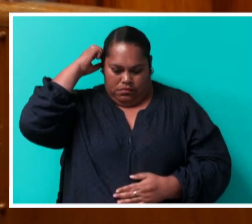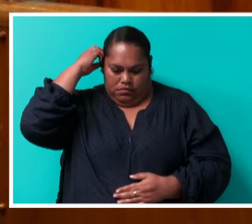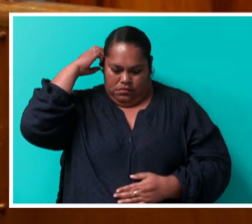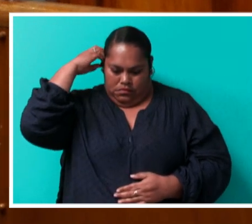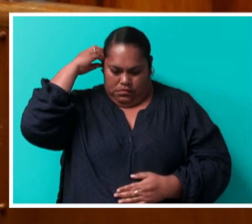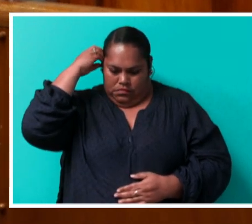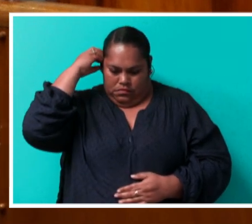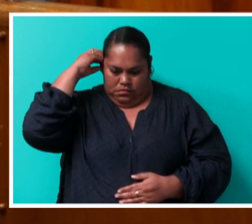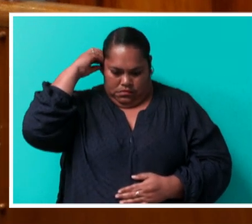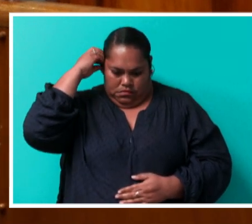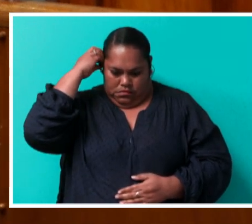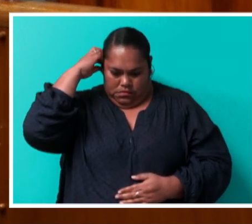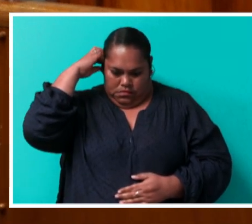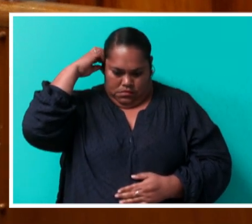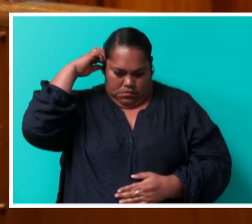The speakers of the